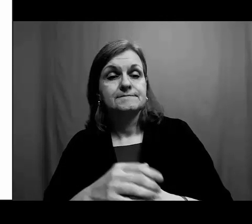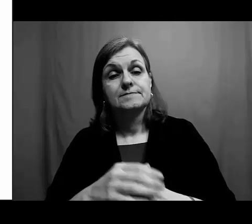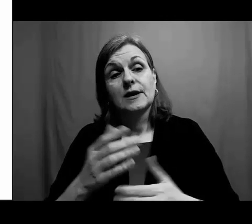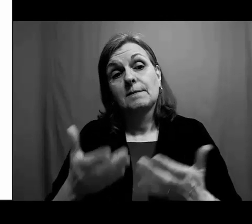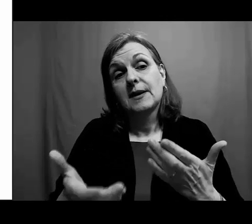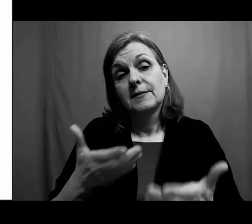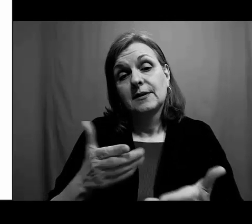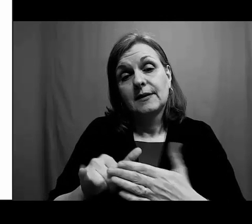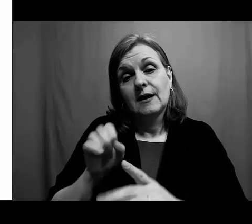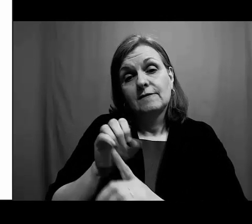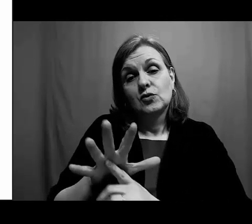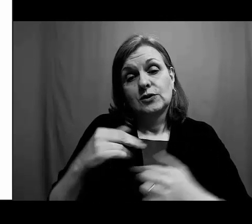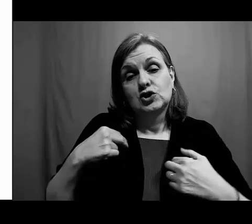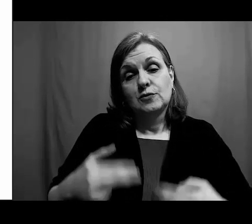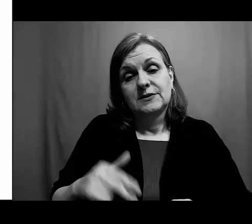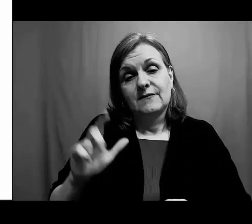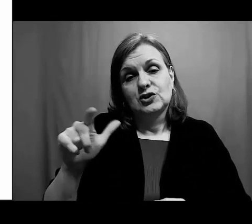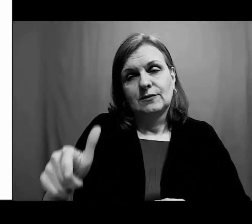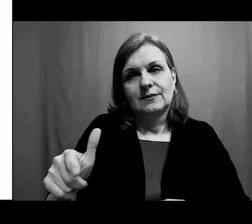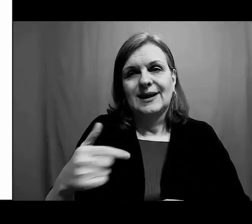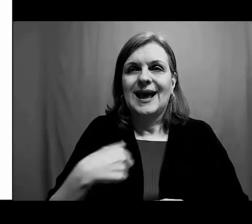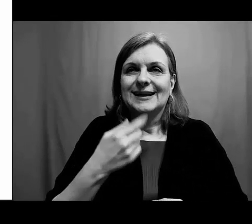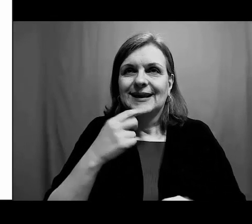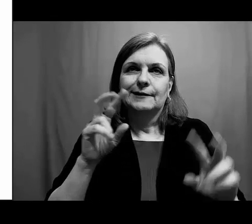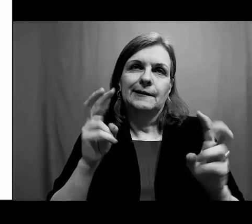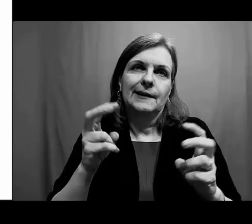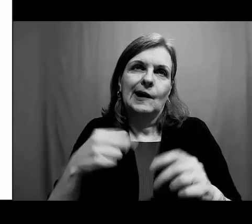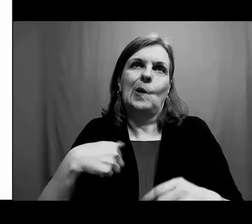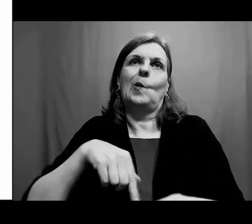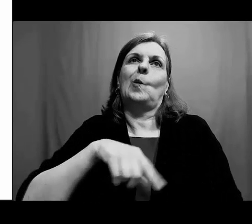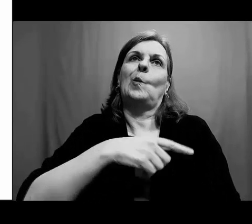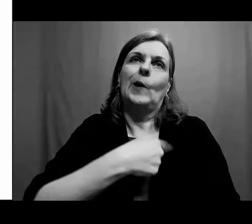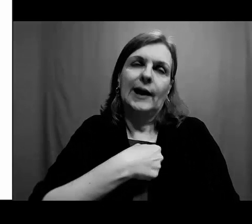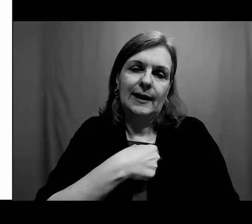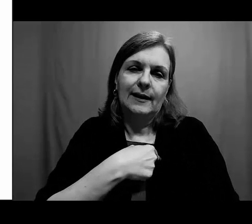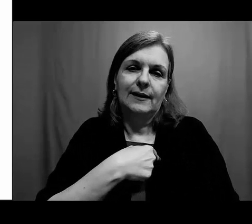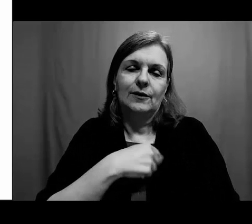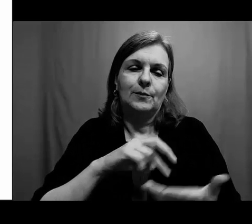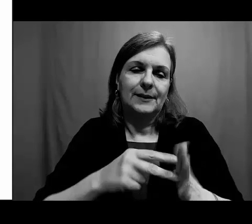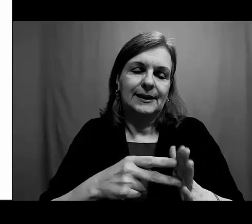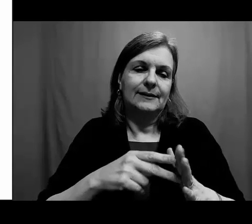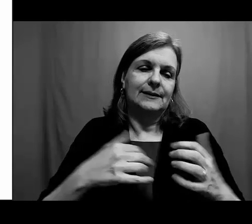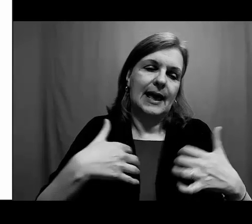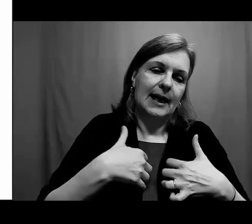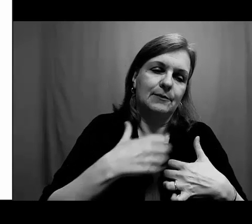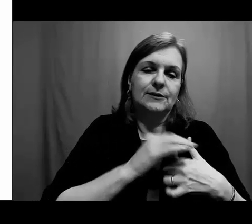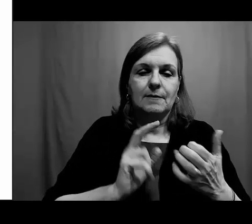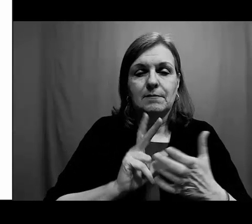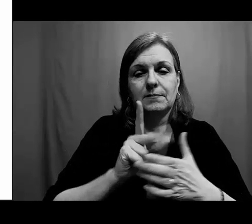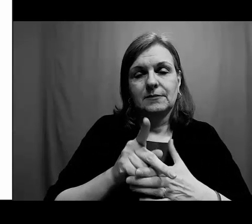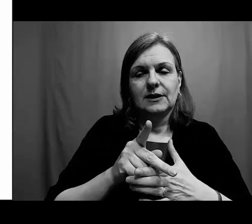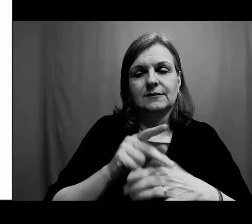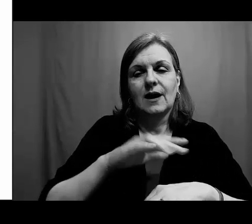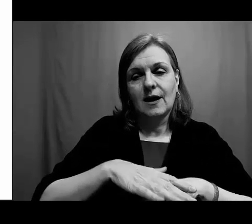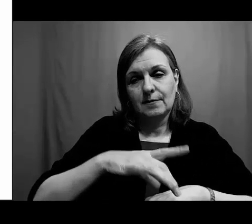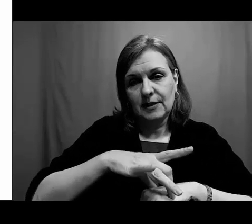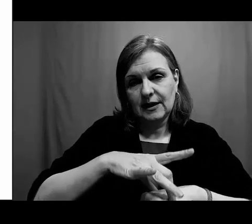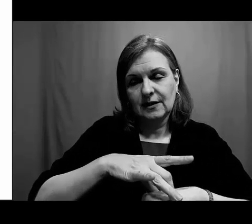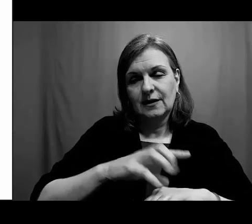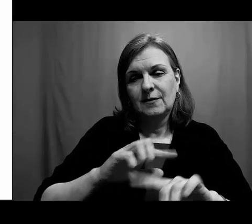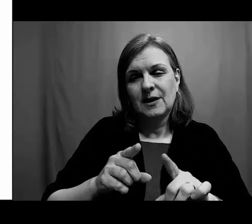environments. And it may eventually influence humans. I say we, collective we as in animals and plants on this